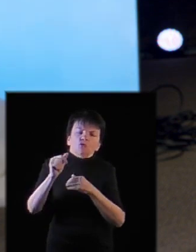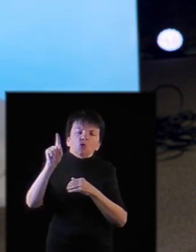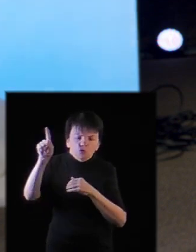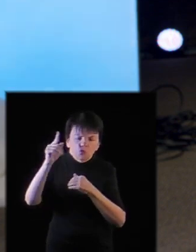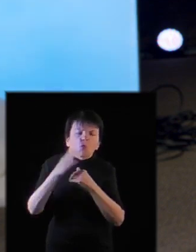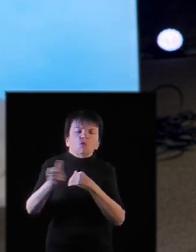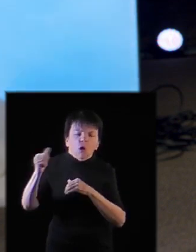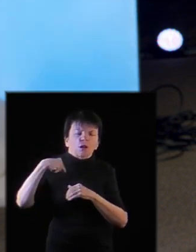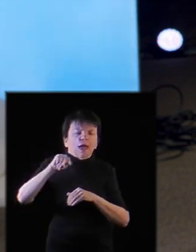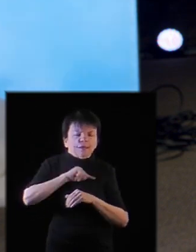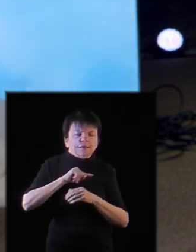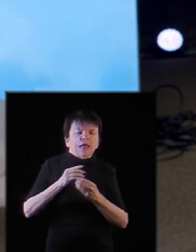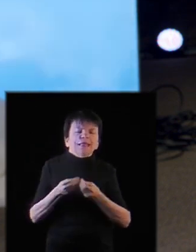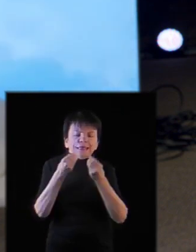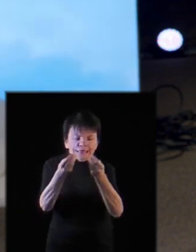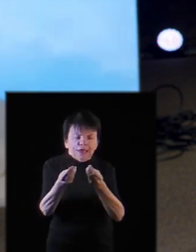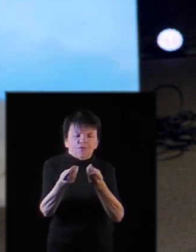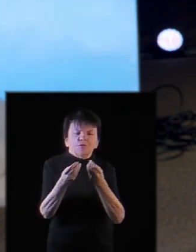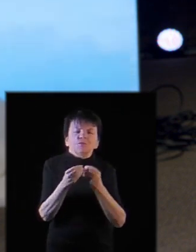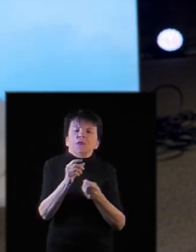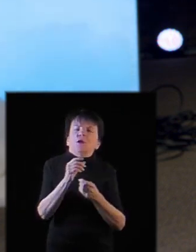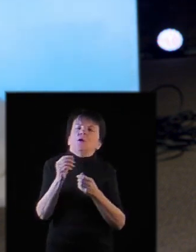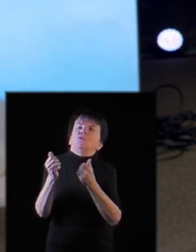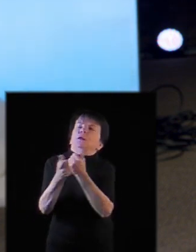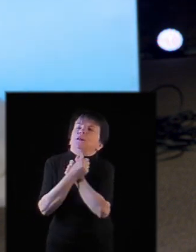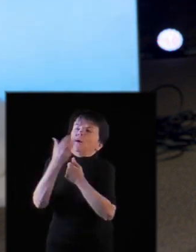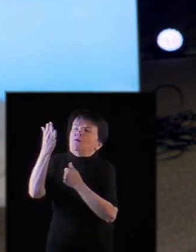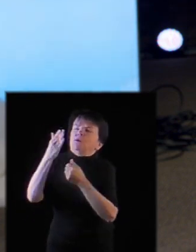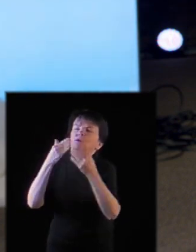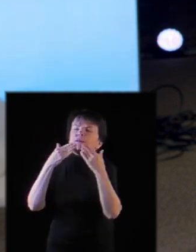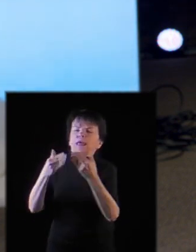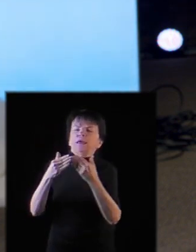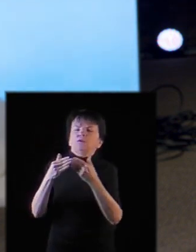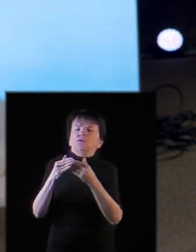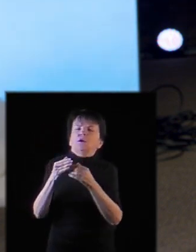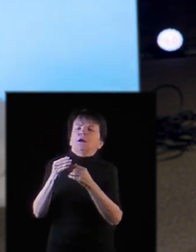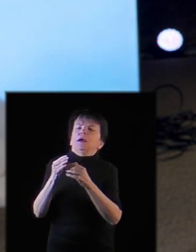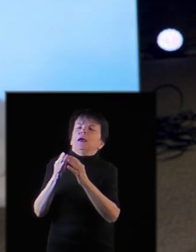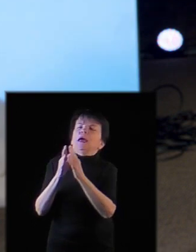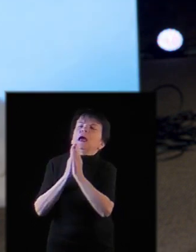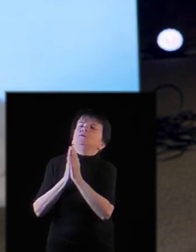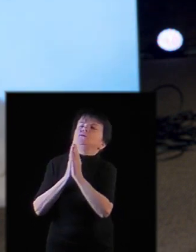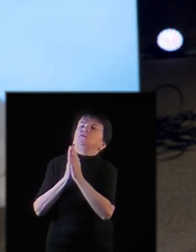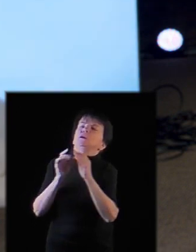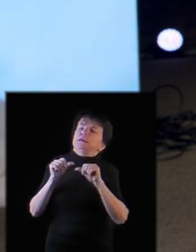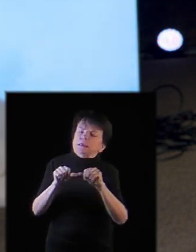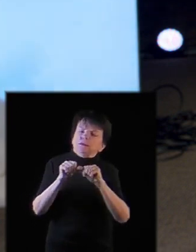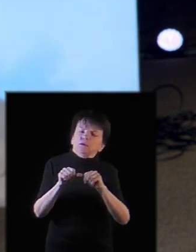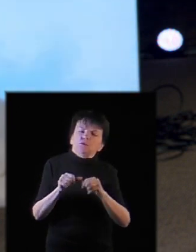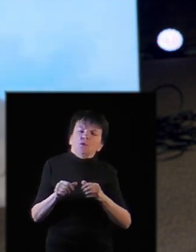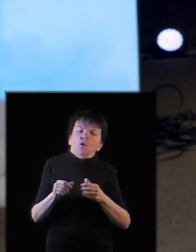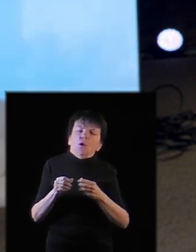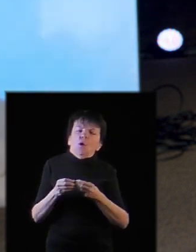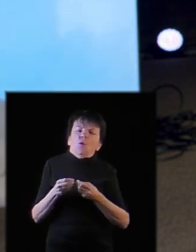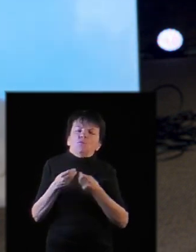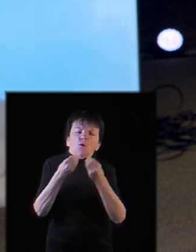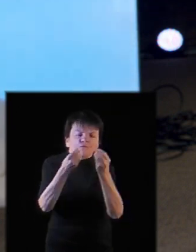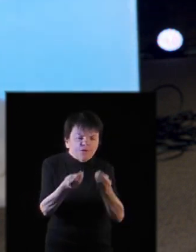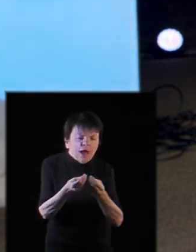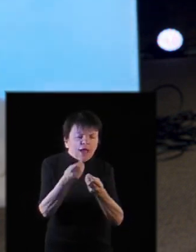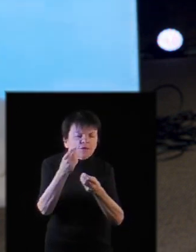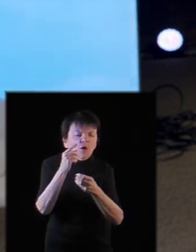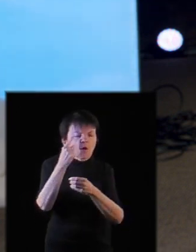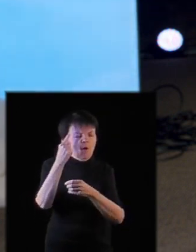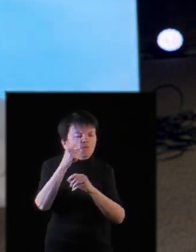Lord, we love you. We thank you. And we ask that you continue to provide throughout our church, provide for all the things, all